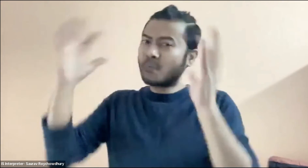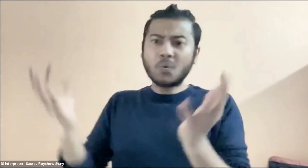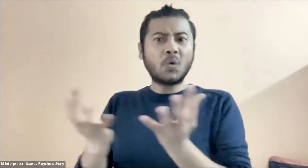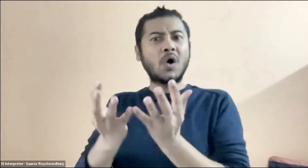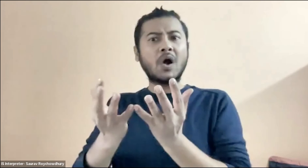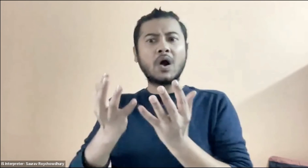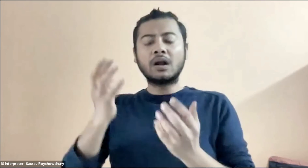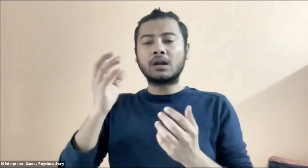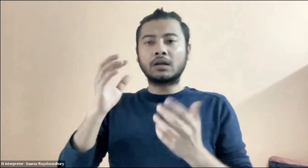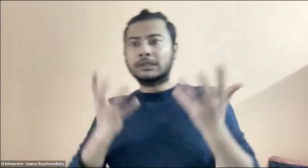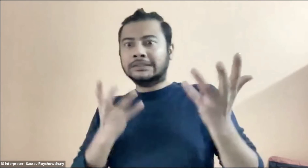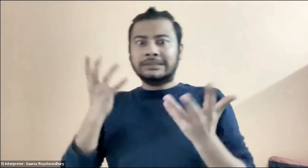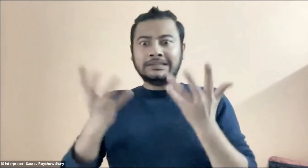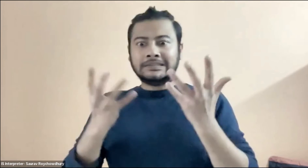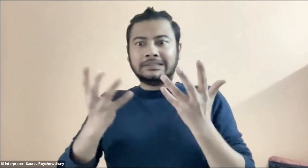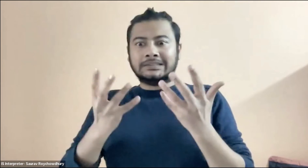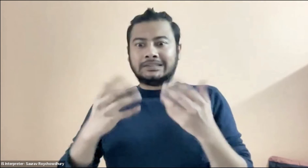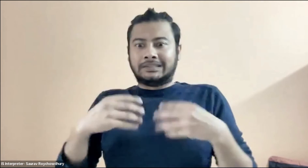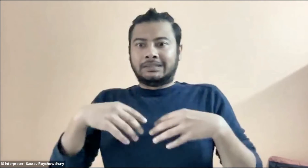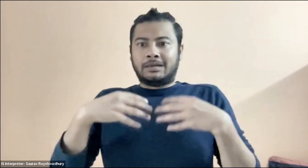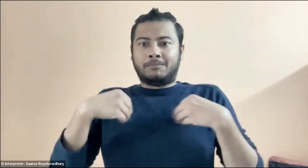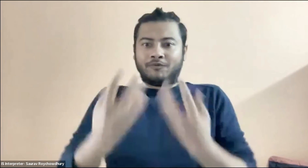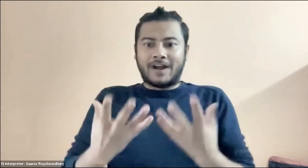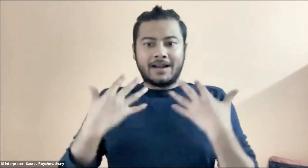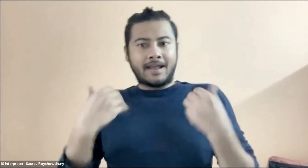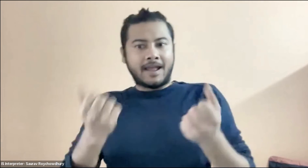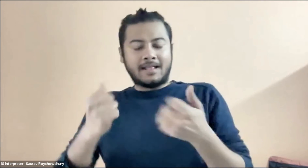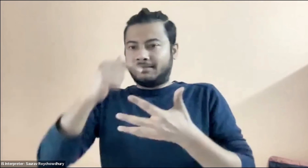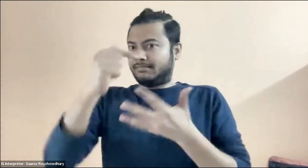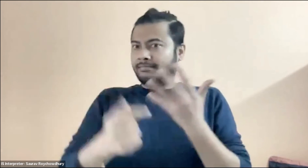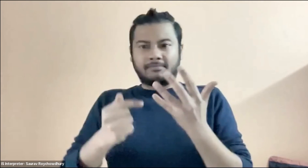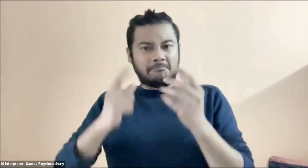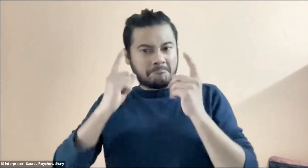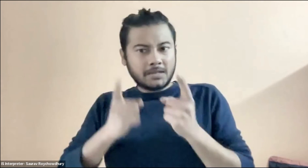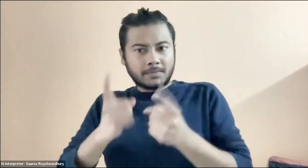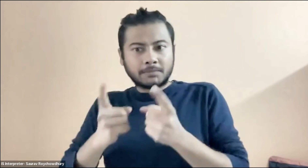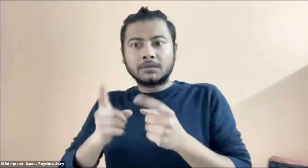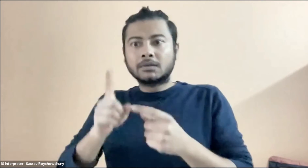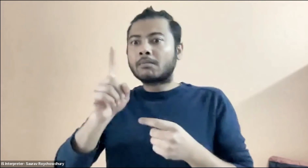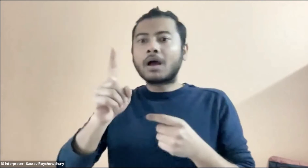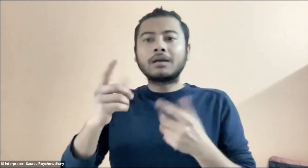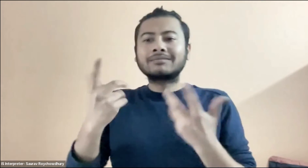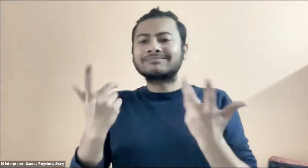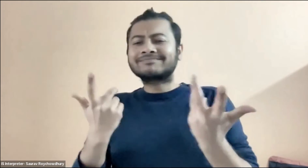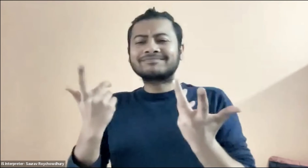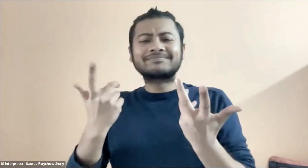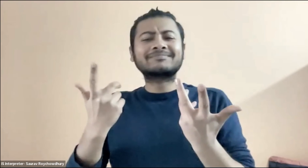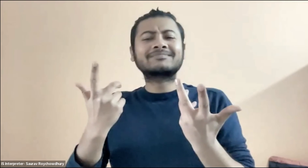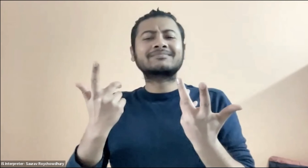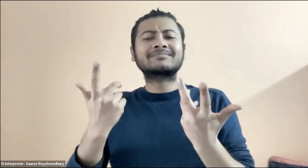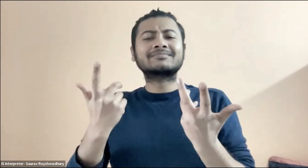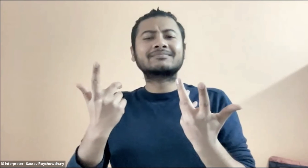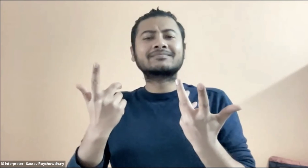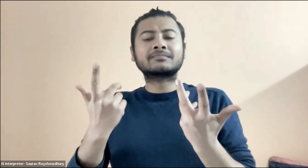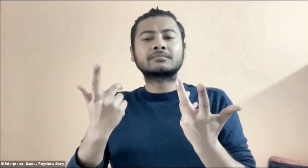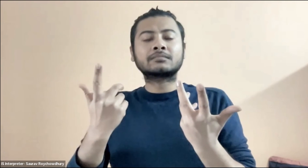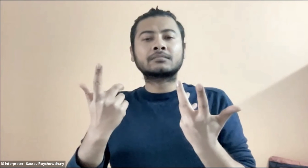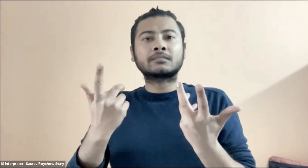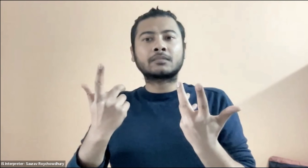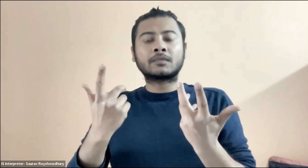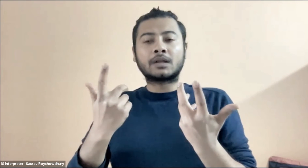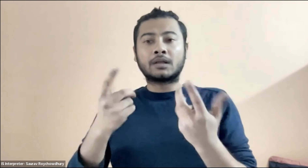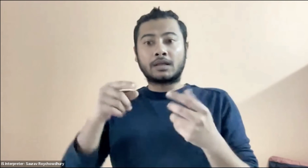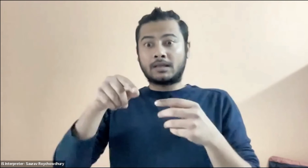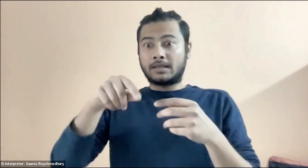universal concern, because what is happening on one side, privatization, and on the other side, one-to-one cost exchange, like in countries